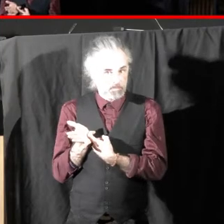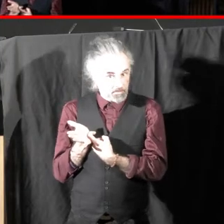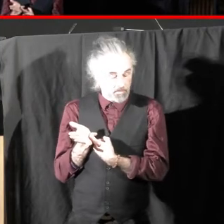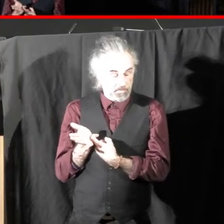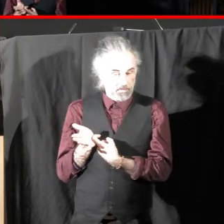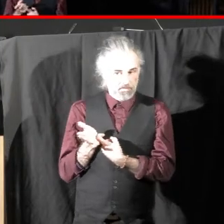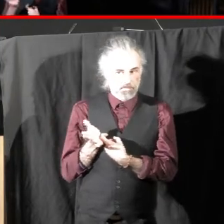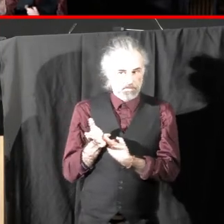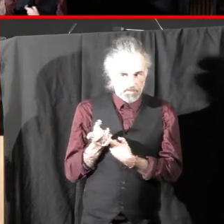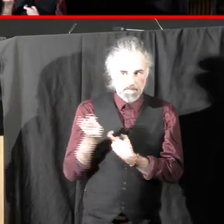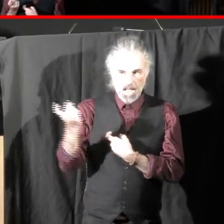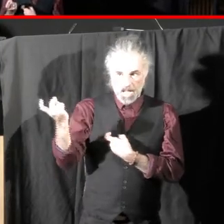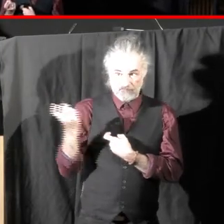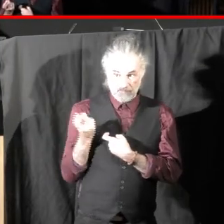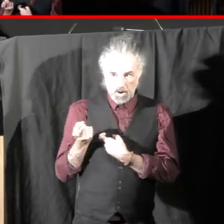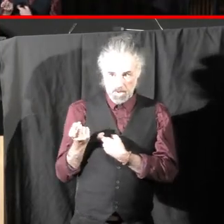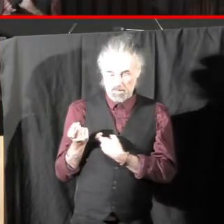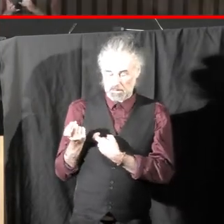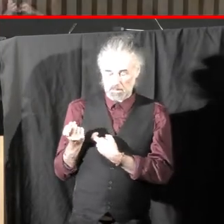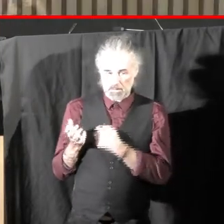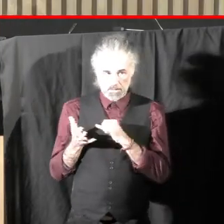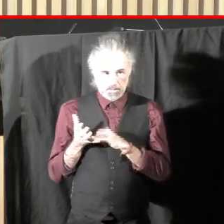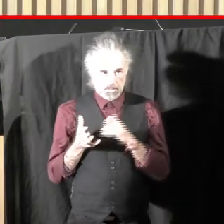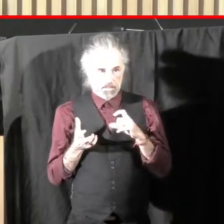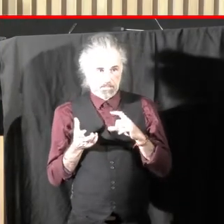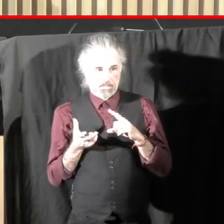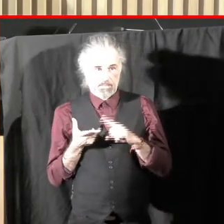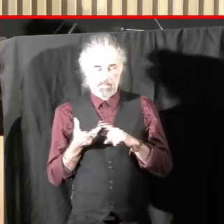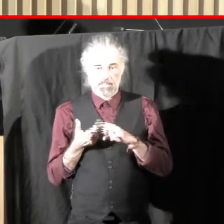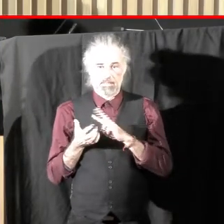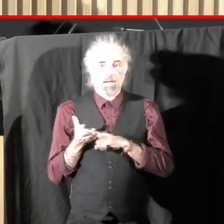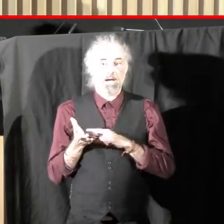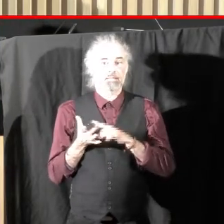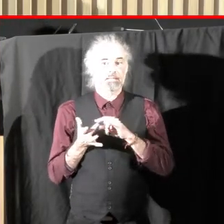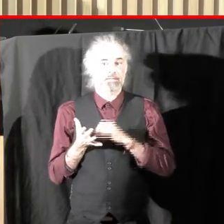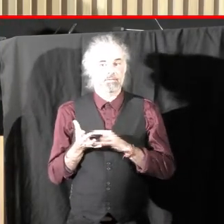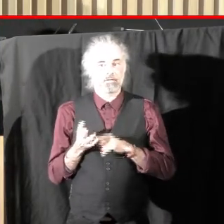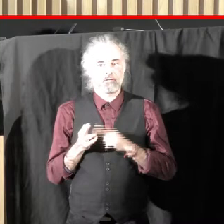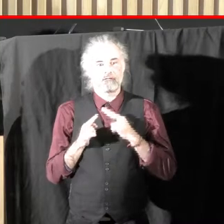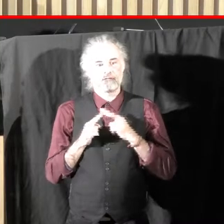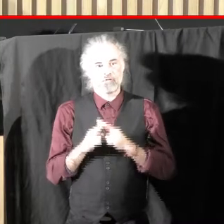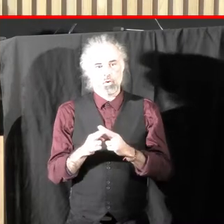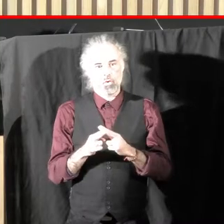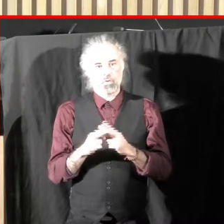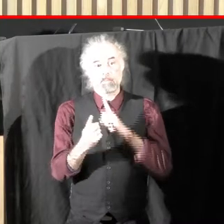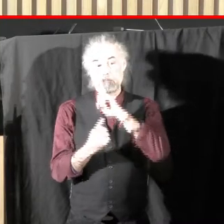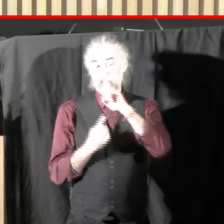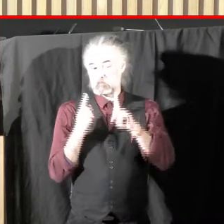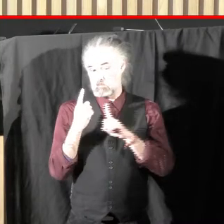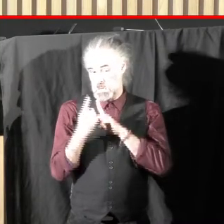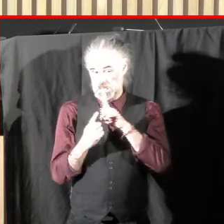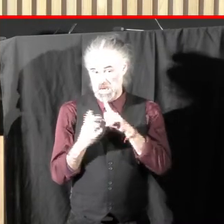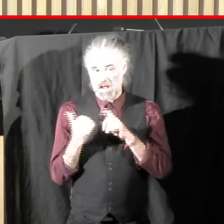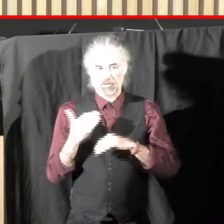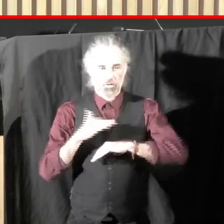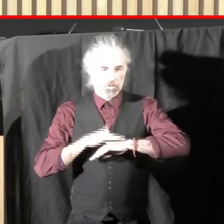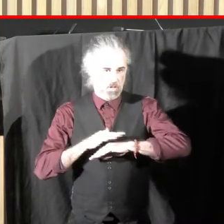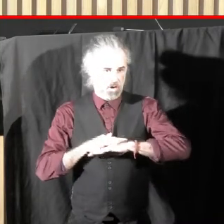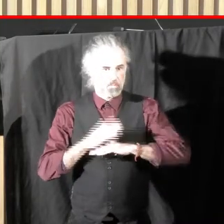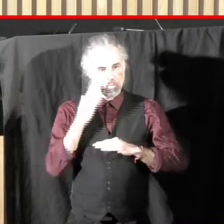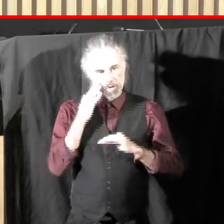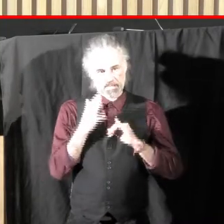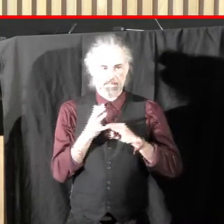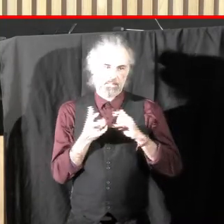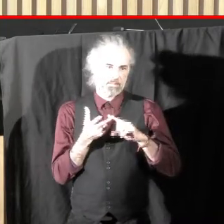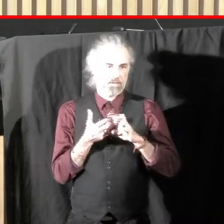actually invites the scientist to the town meeting and creates a town meeting at a time when the scientist can